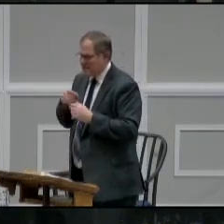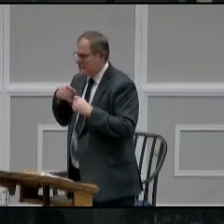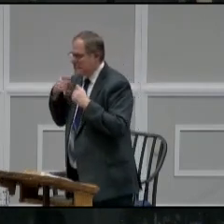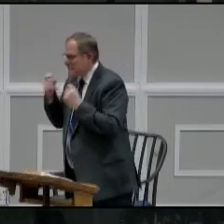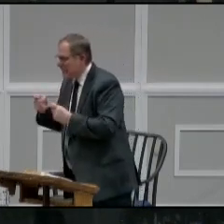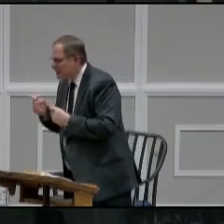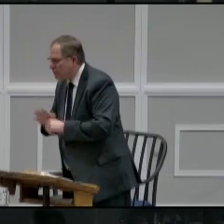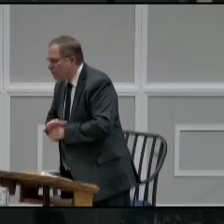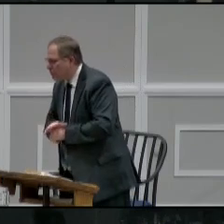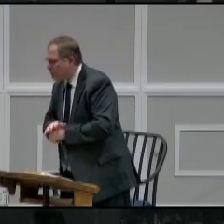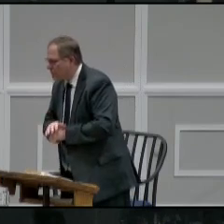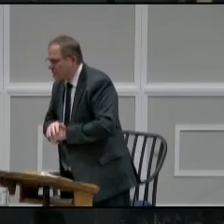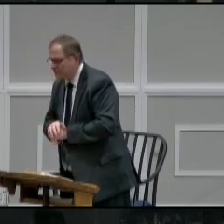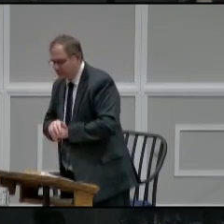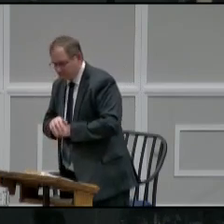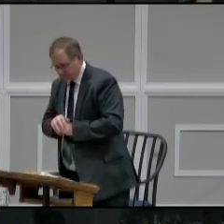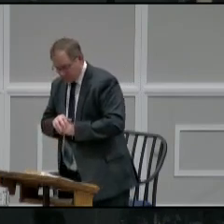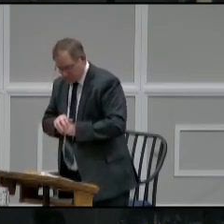sinful.